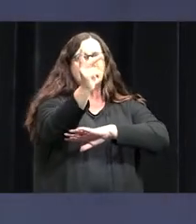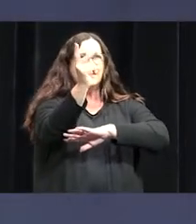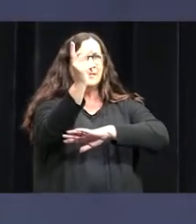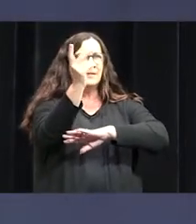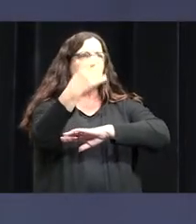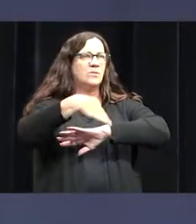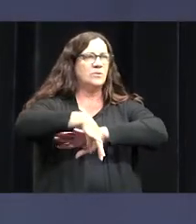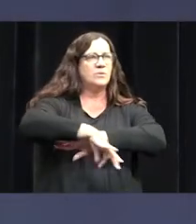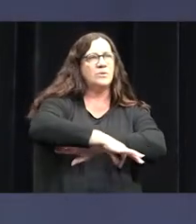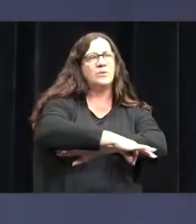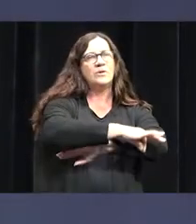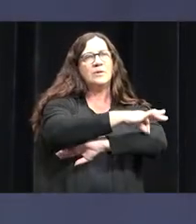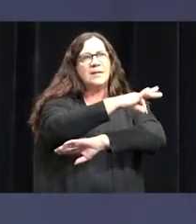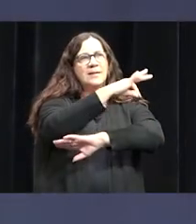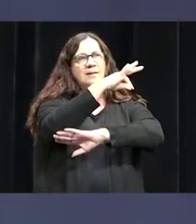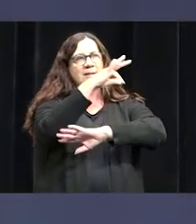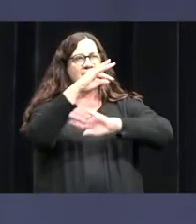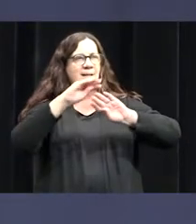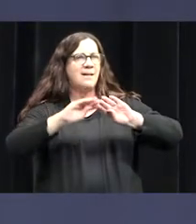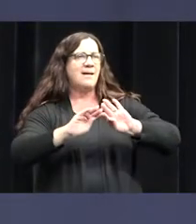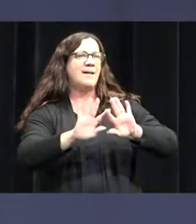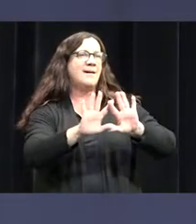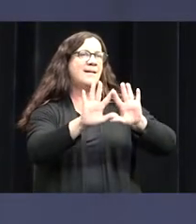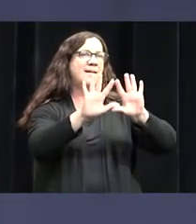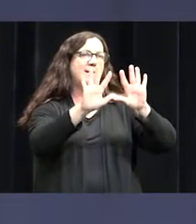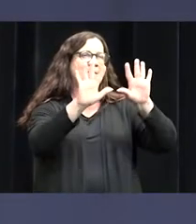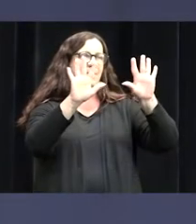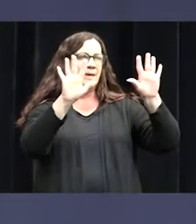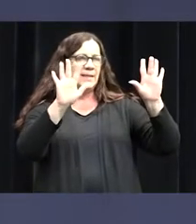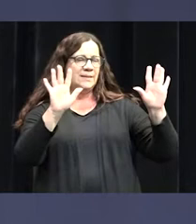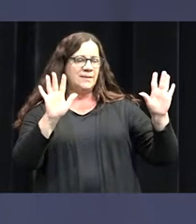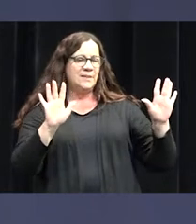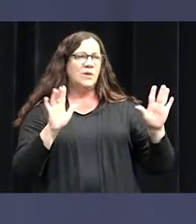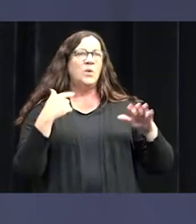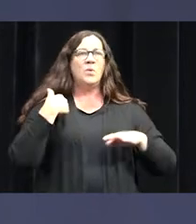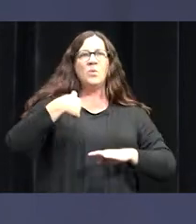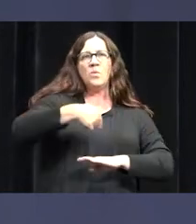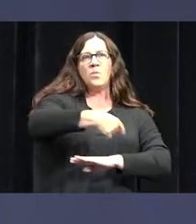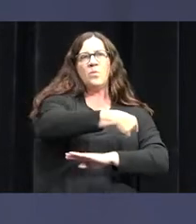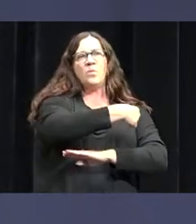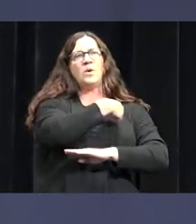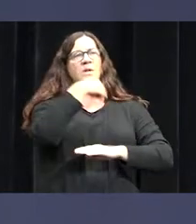by the dawn's early light